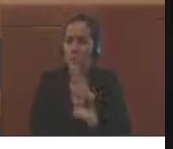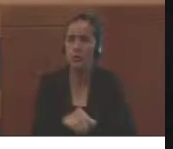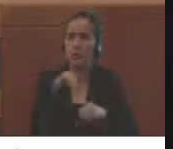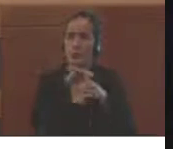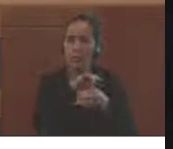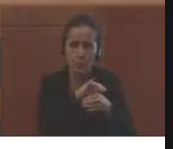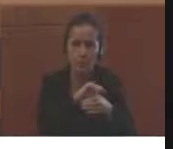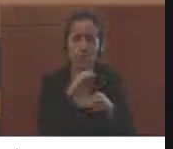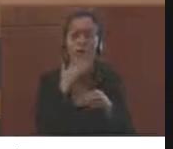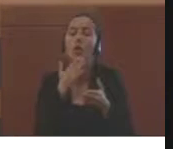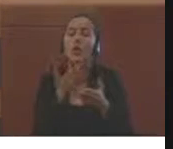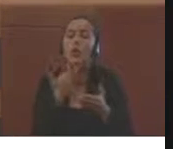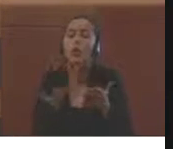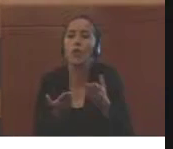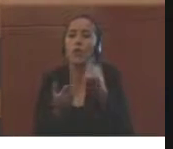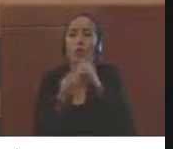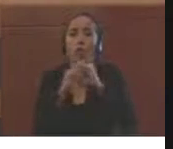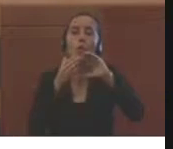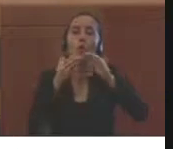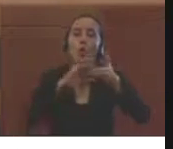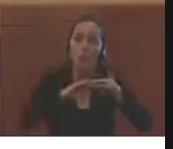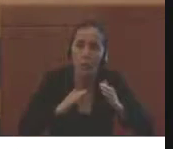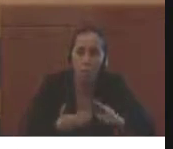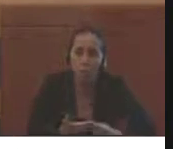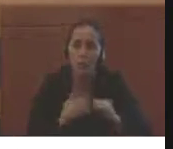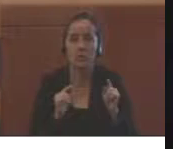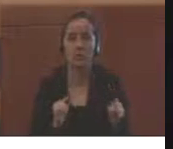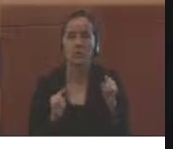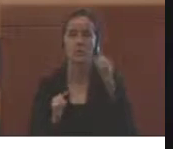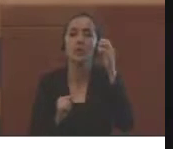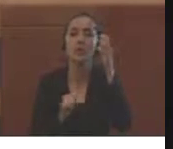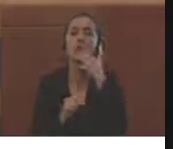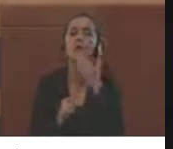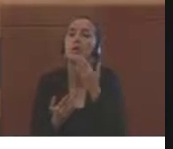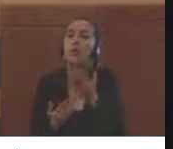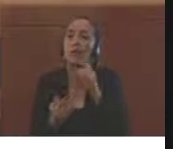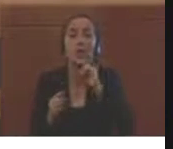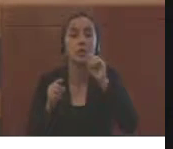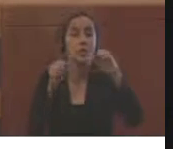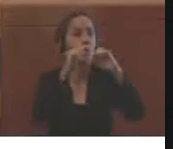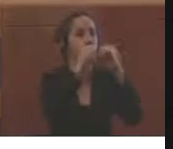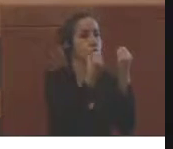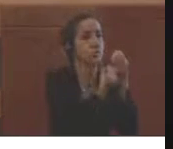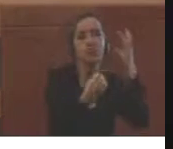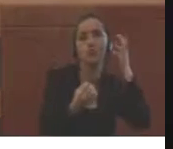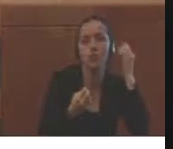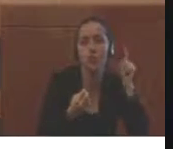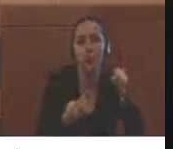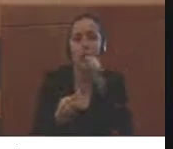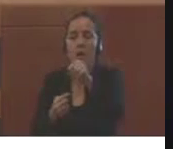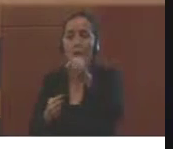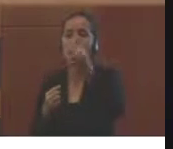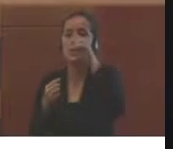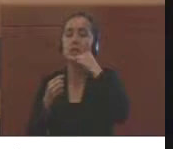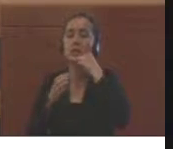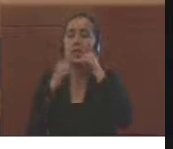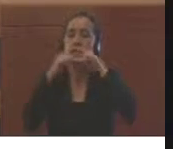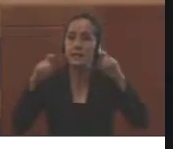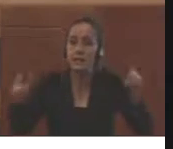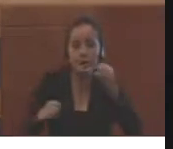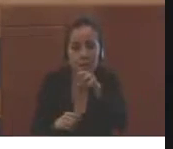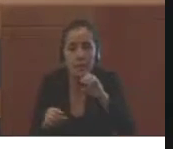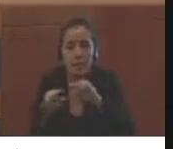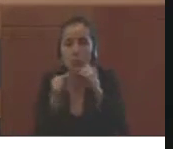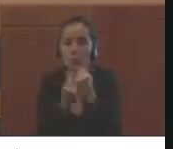organizations and networks of the civil society based on community, including women's organizations, indigenous and